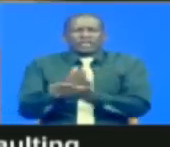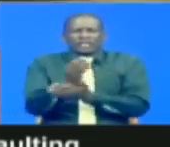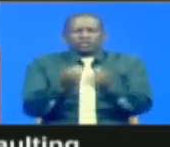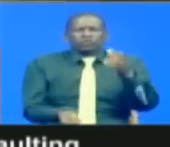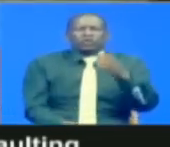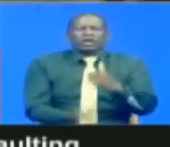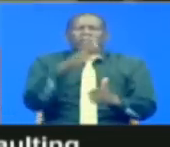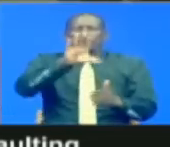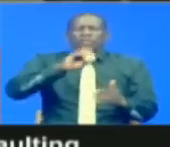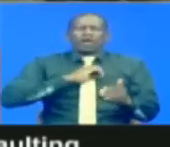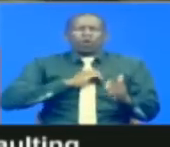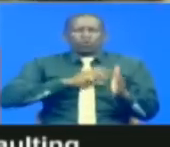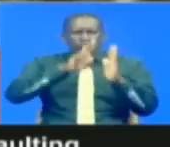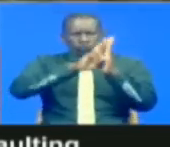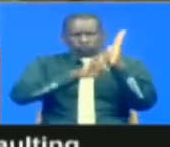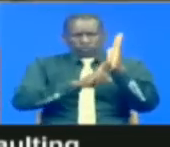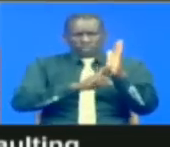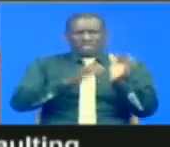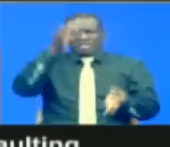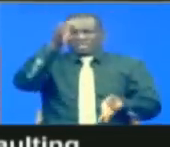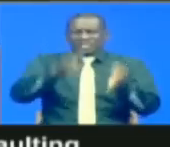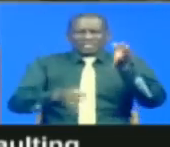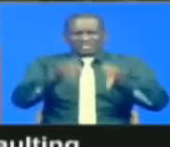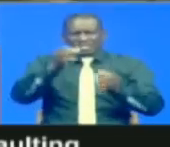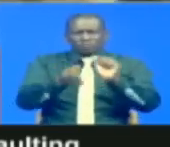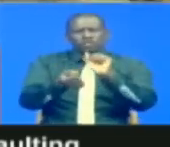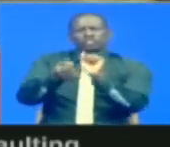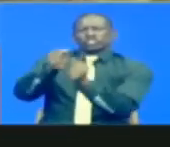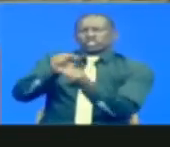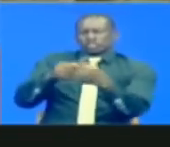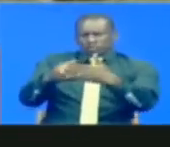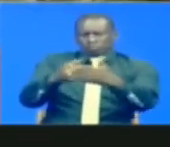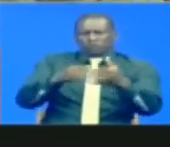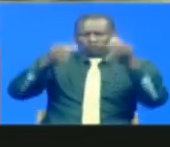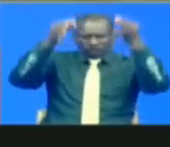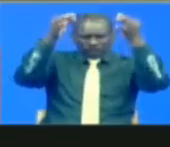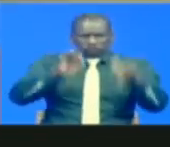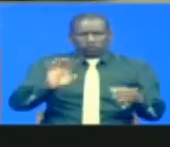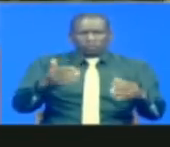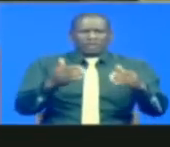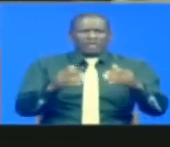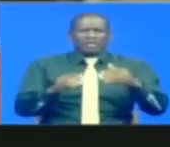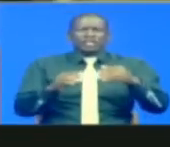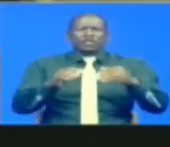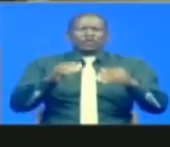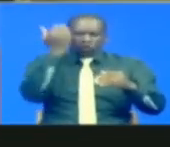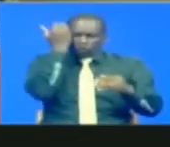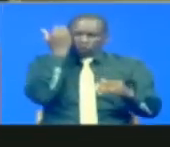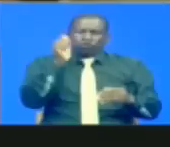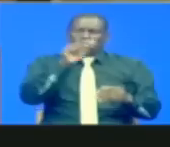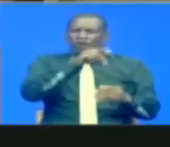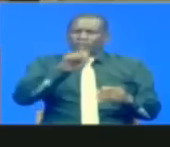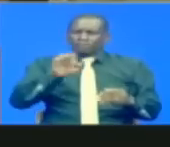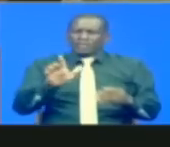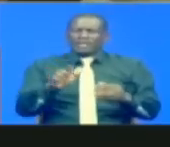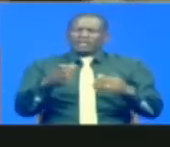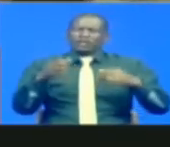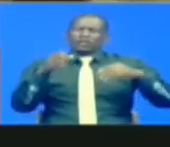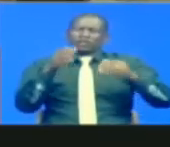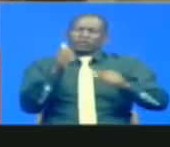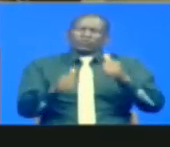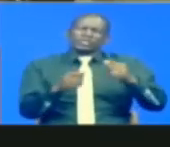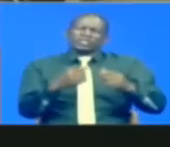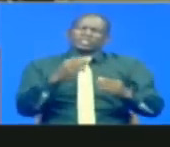own rules. The ruling effectively overturns an earlier decision by the appellate court rendered in September of